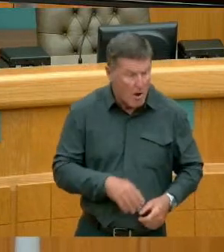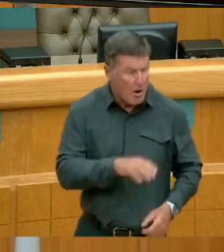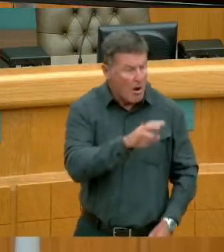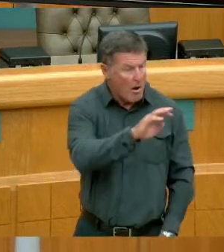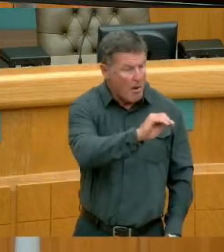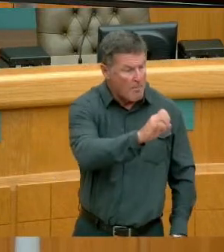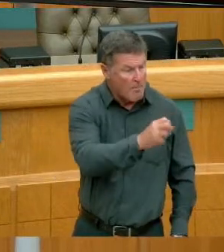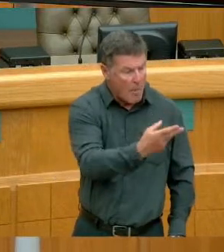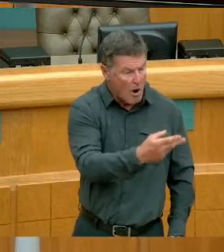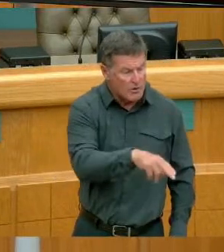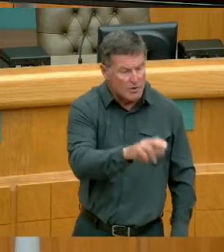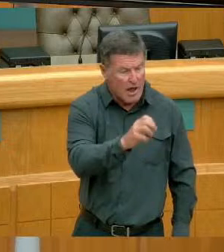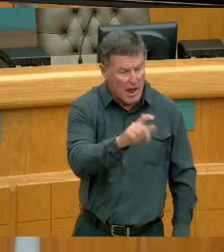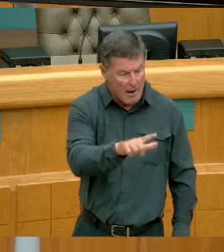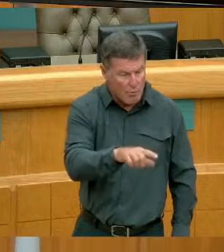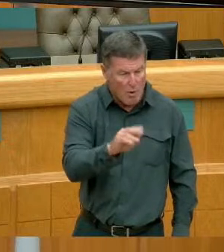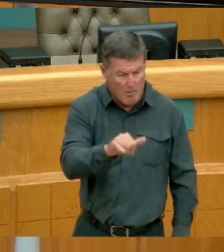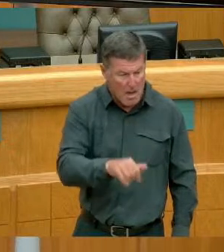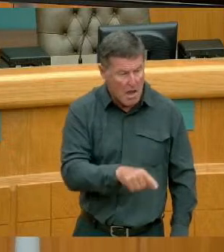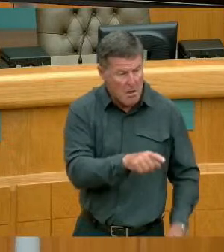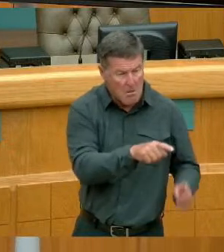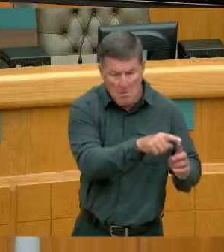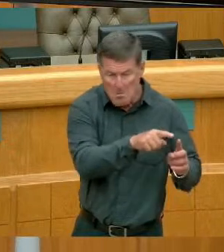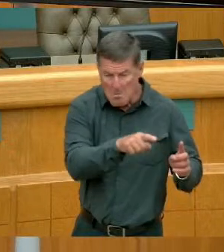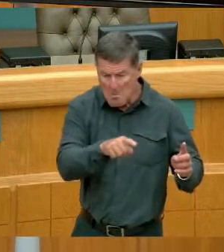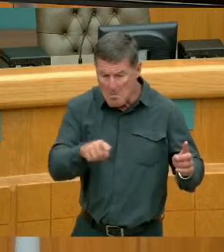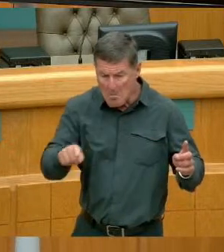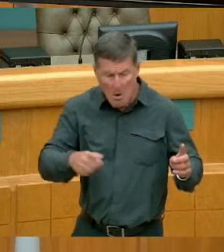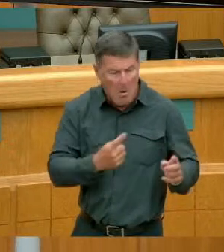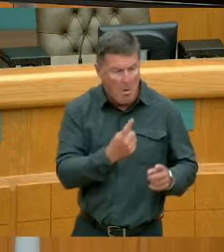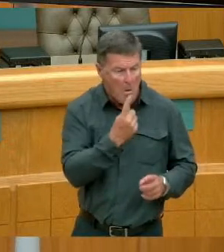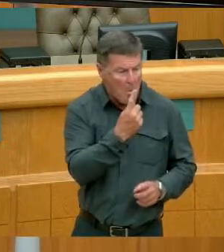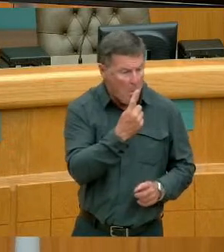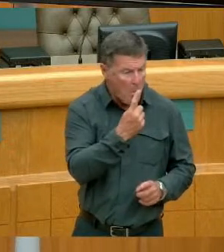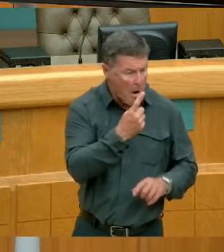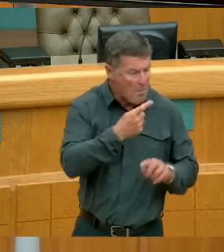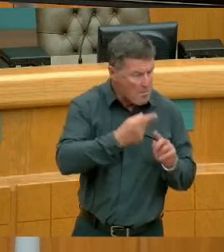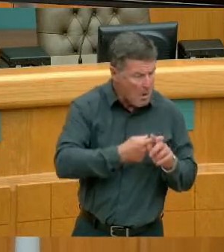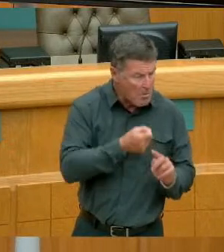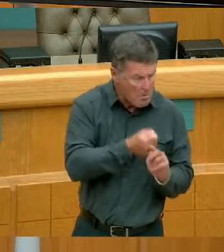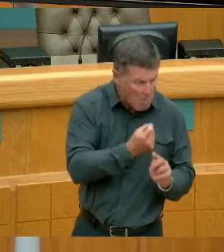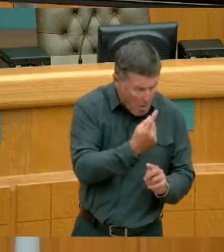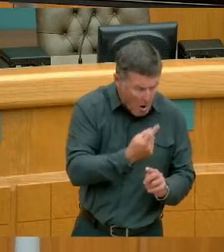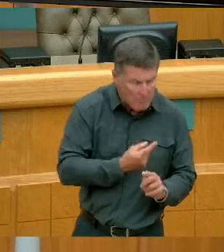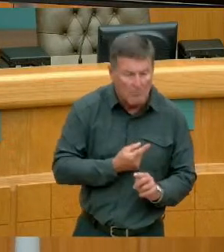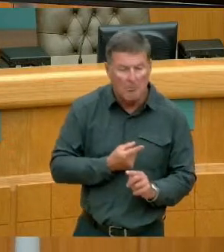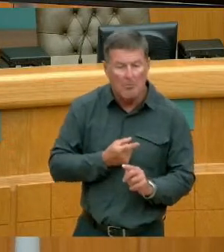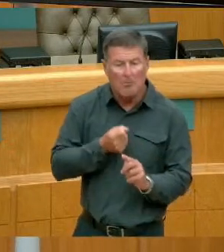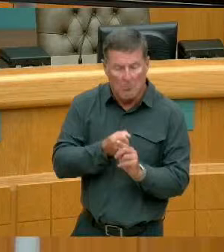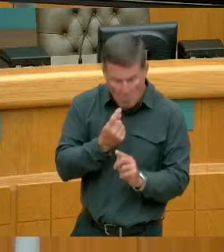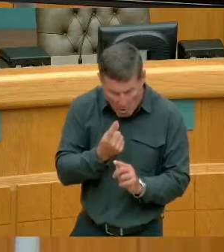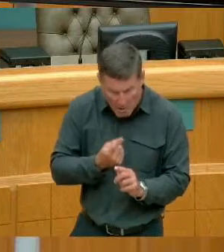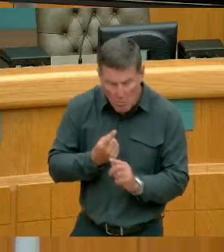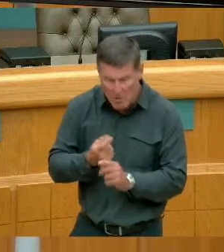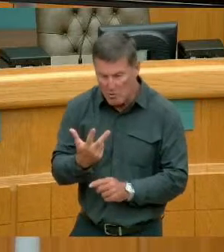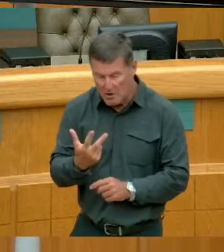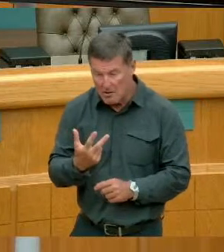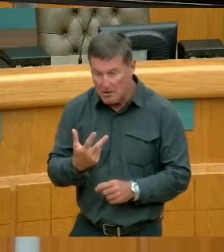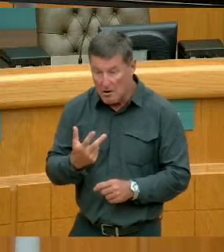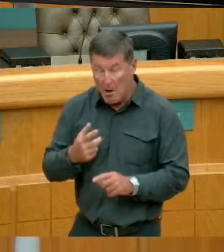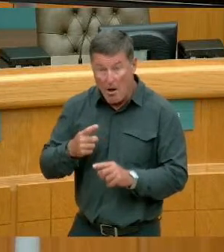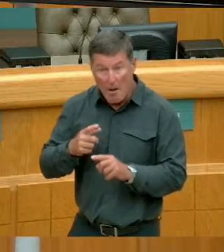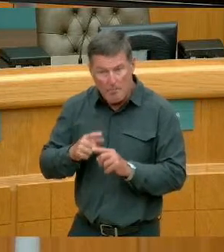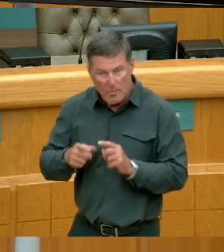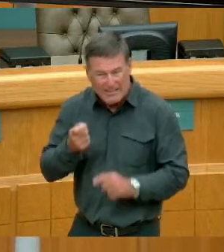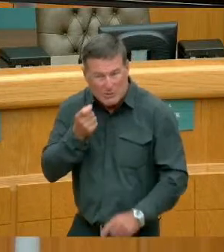3-month period, we only had 3 deaths, so about 1 a month. However, in the past 2 weeks, we've added 5 additional deaths